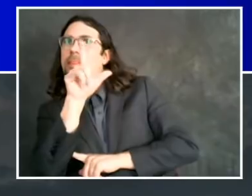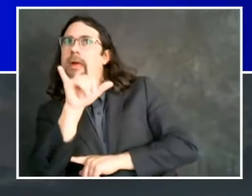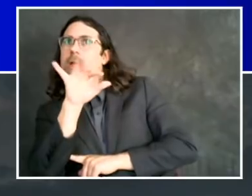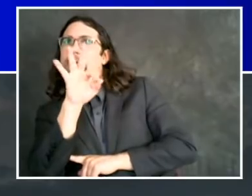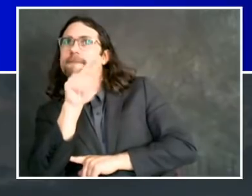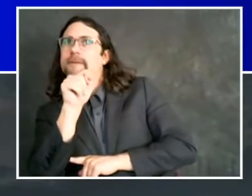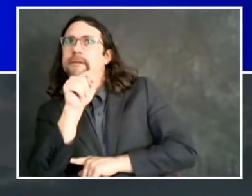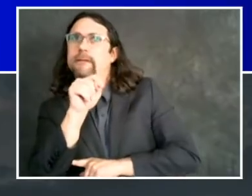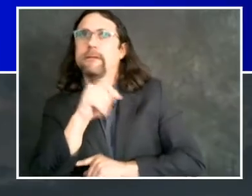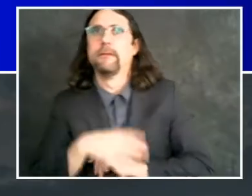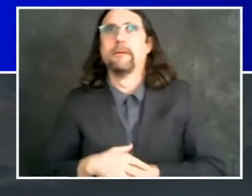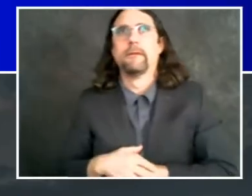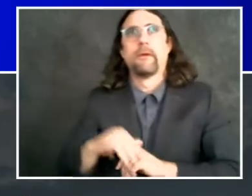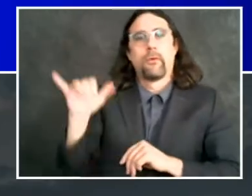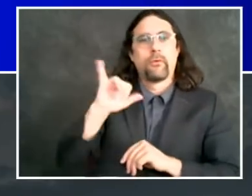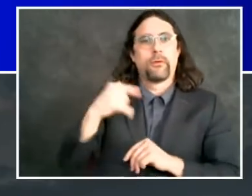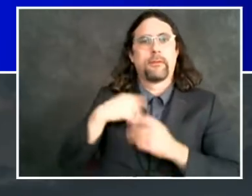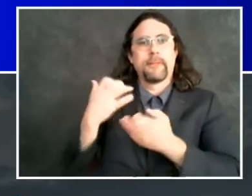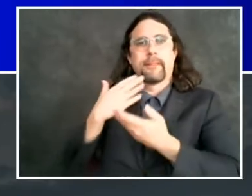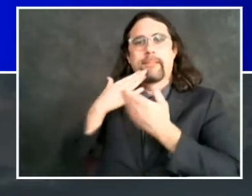big difference.